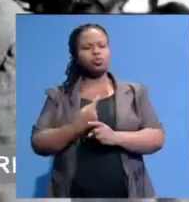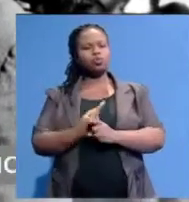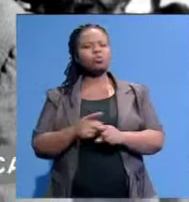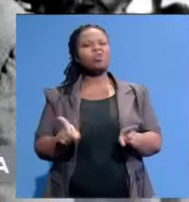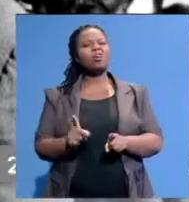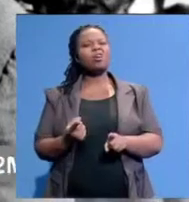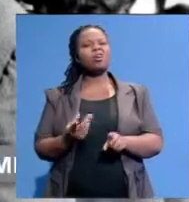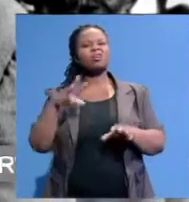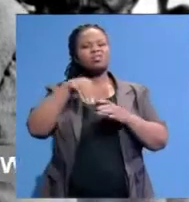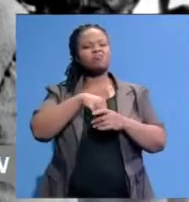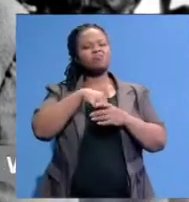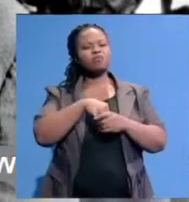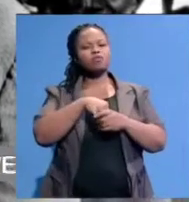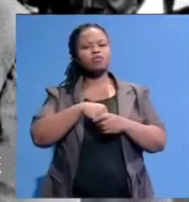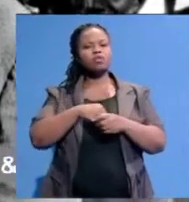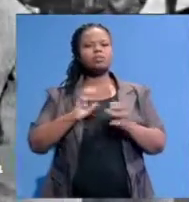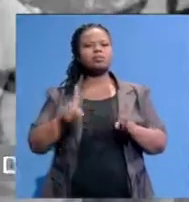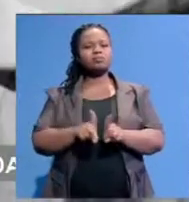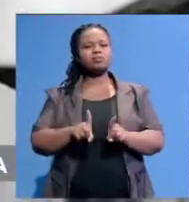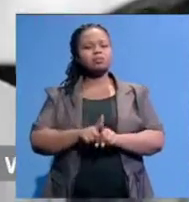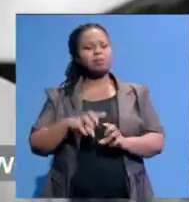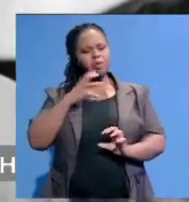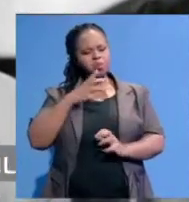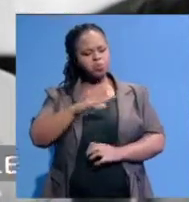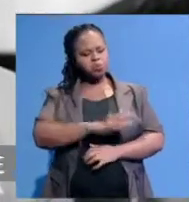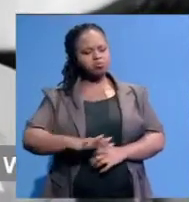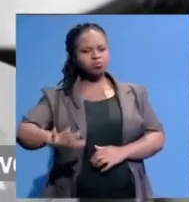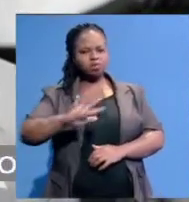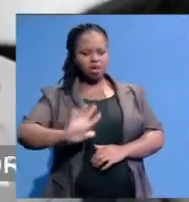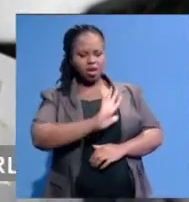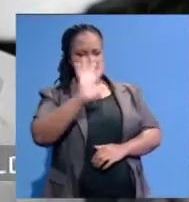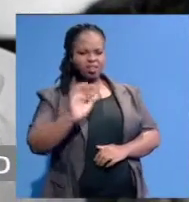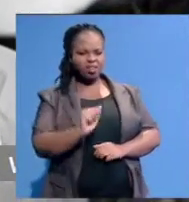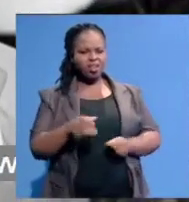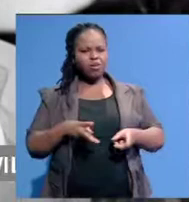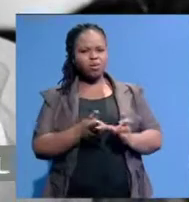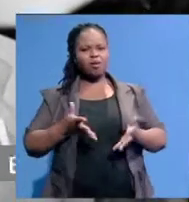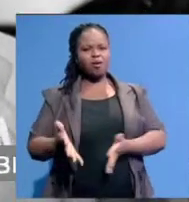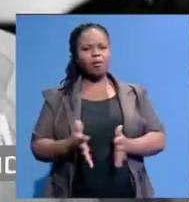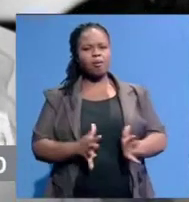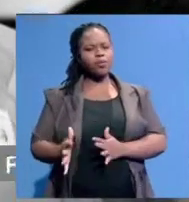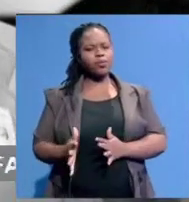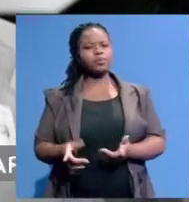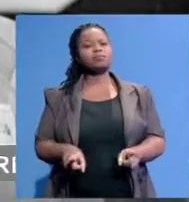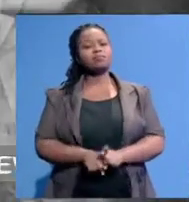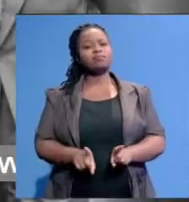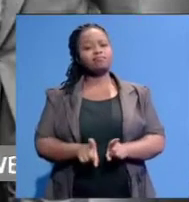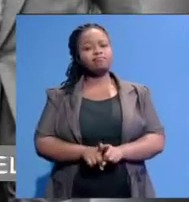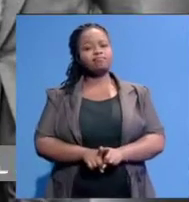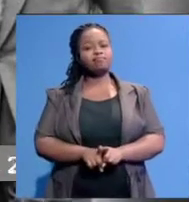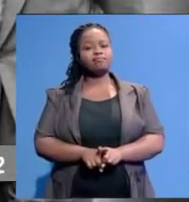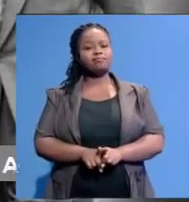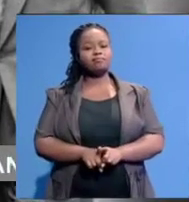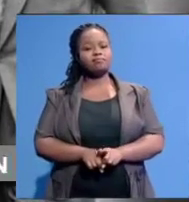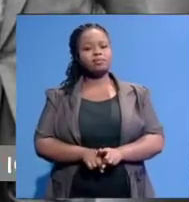of a united and free African continent. And this is taken further again to the